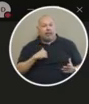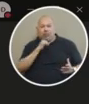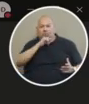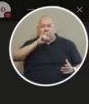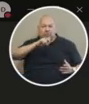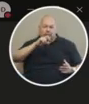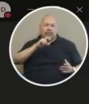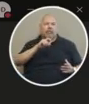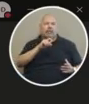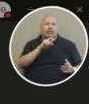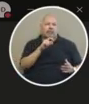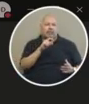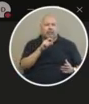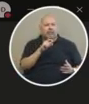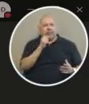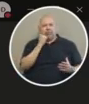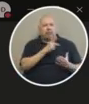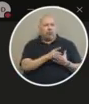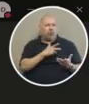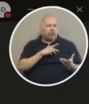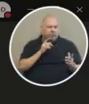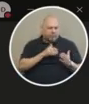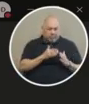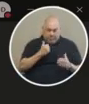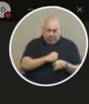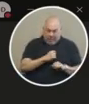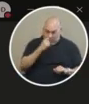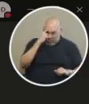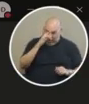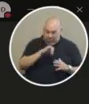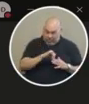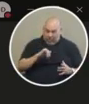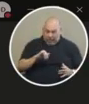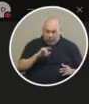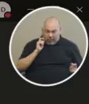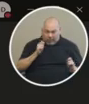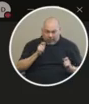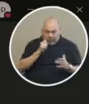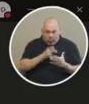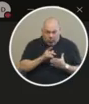need a council update to approve or to be made aware?